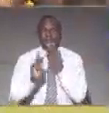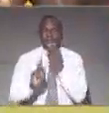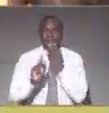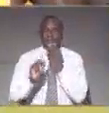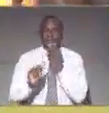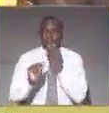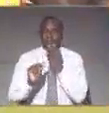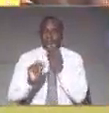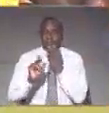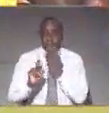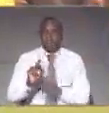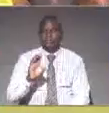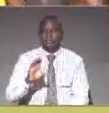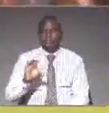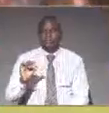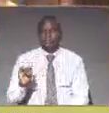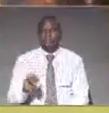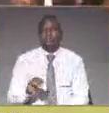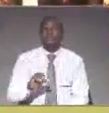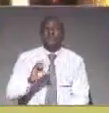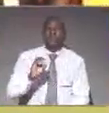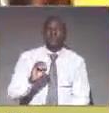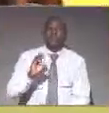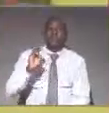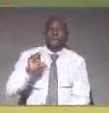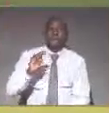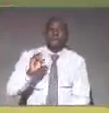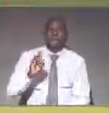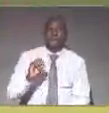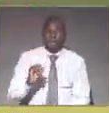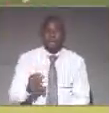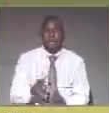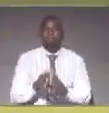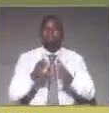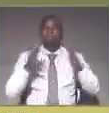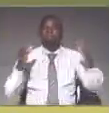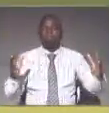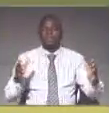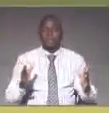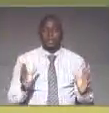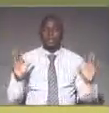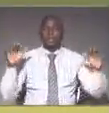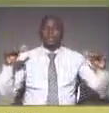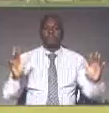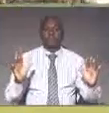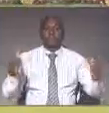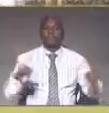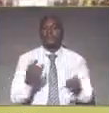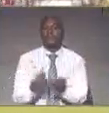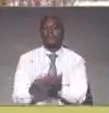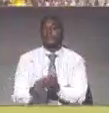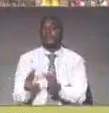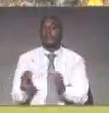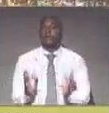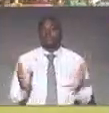KCCA is to expand its home ground, the Filippo Mondi Stadium, to match seating capacity of major stadiums in Uganda. The